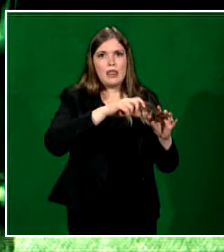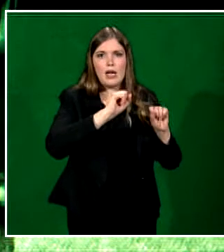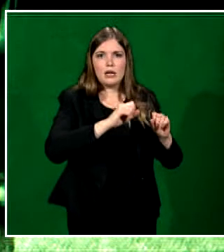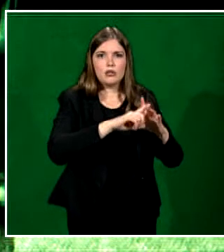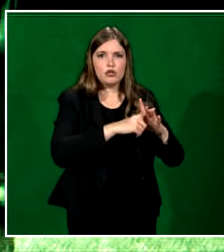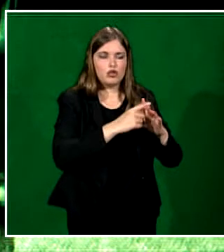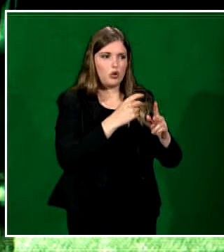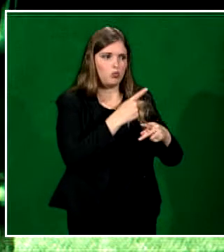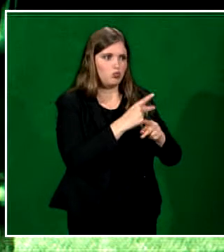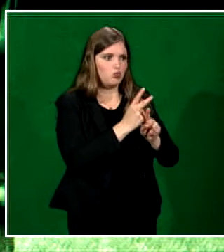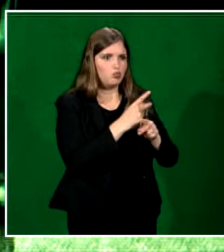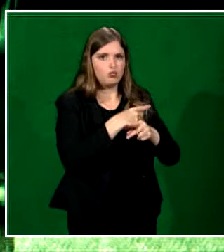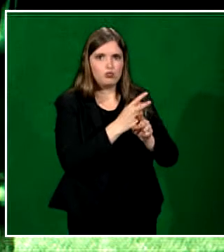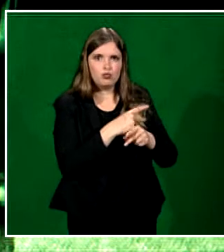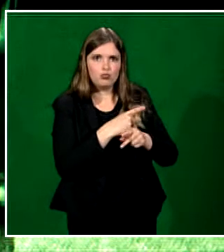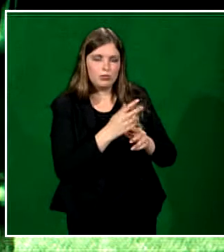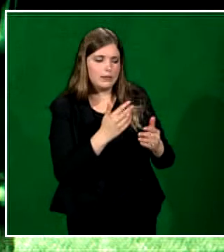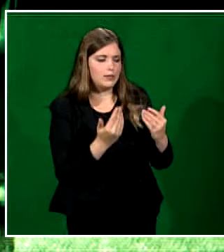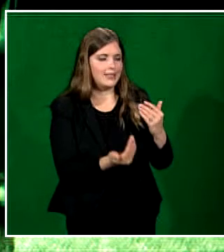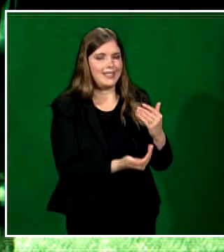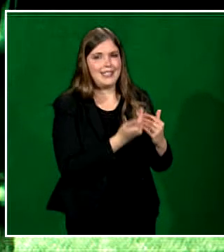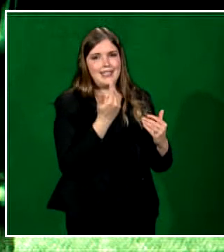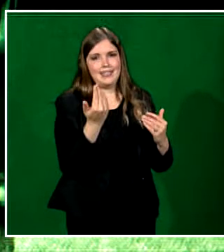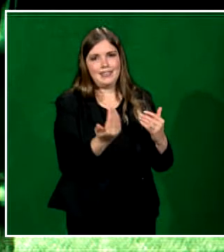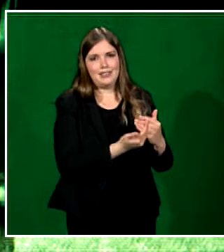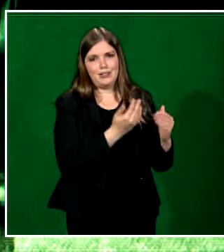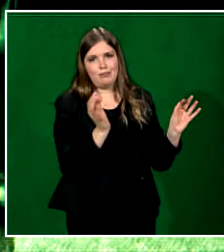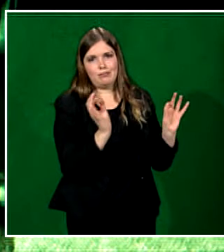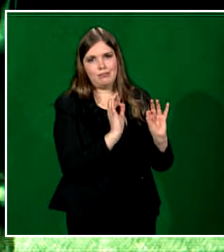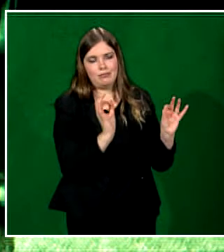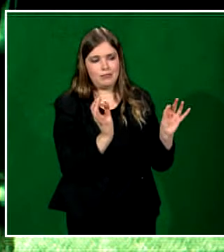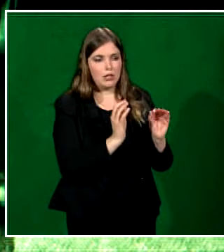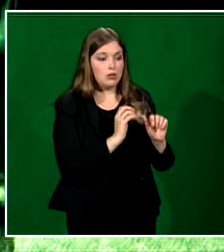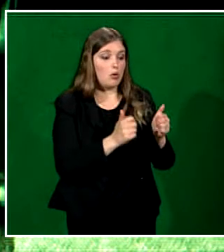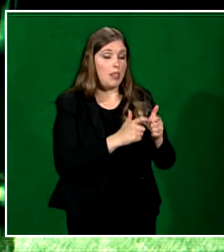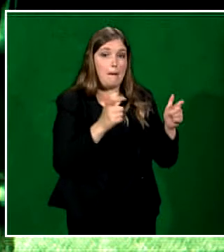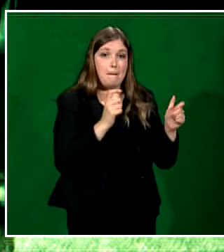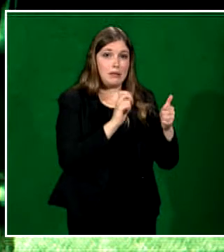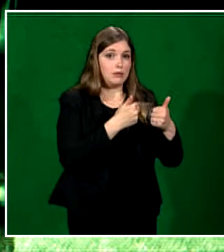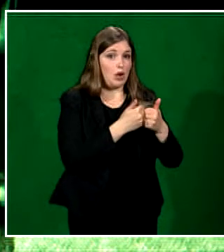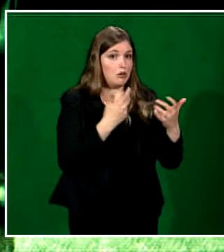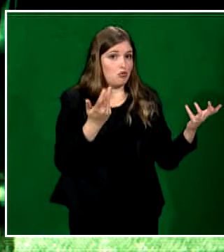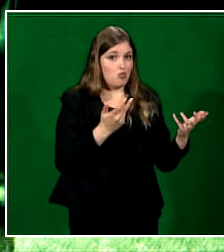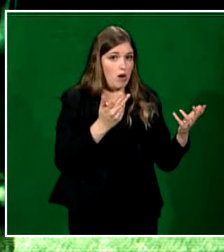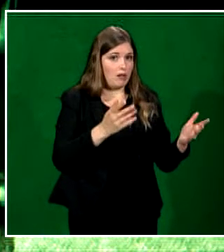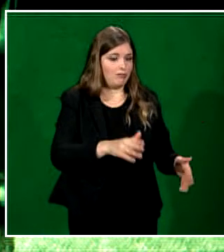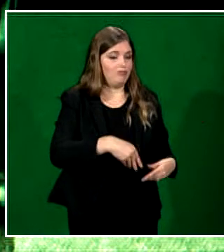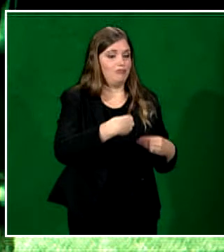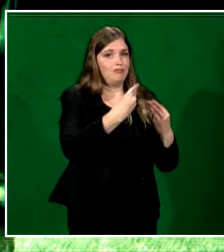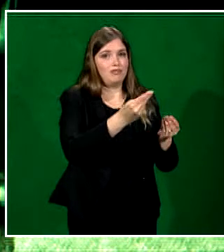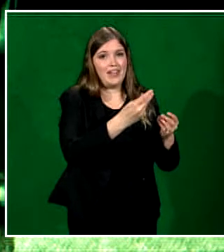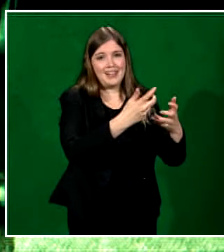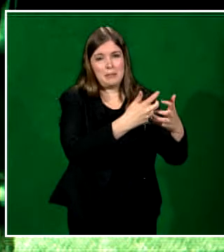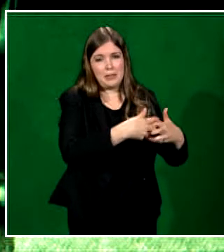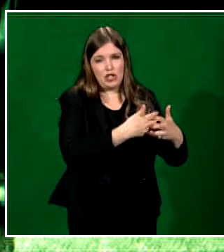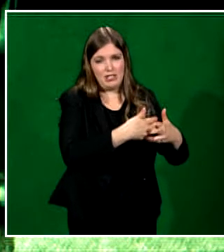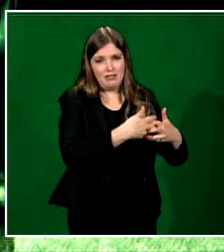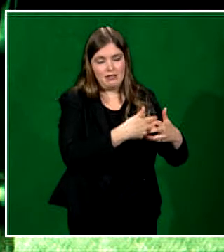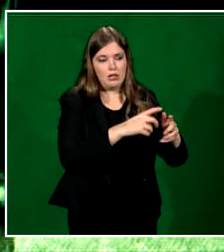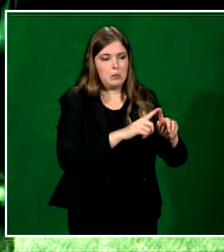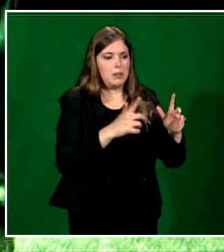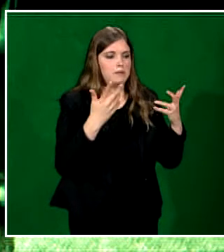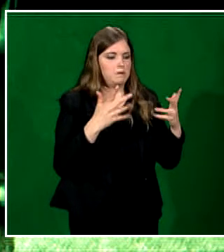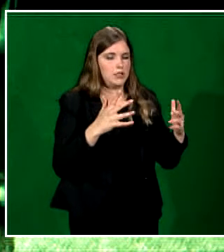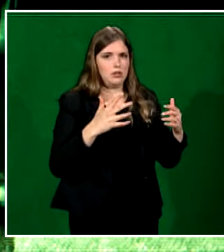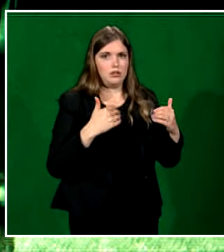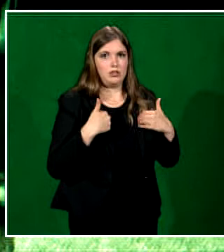easily. So the biggest cost and the biggest challenge we have is around the machine and the production costs. But once you've been able to overcome